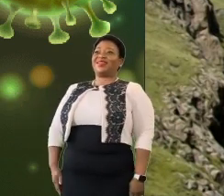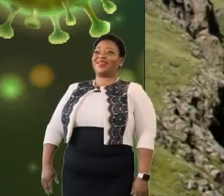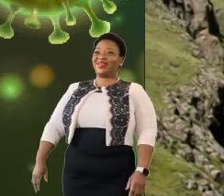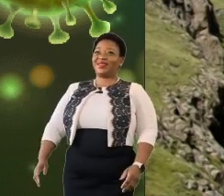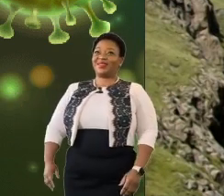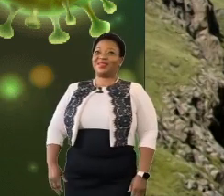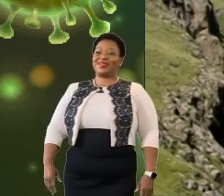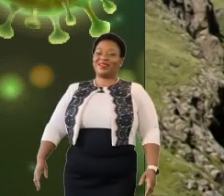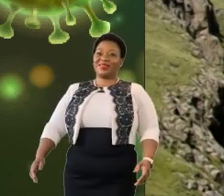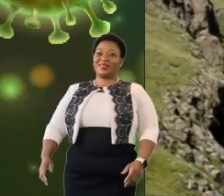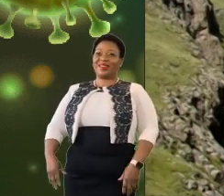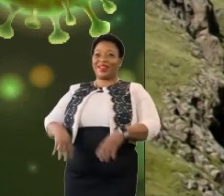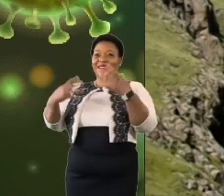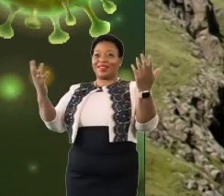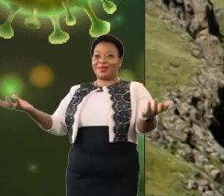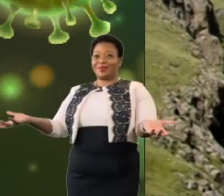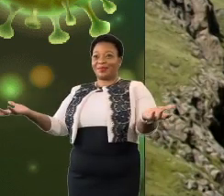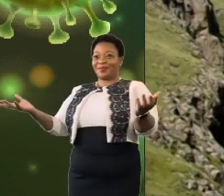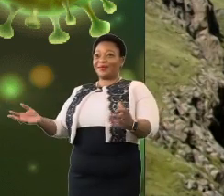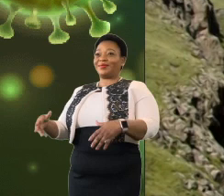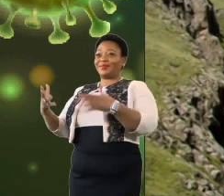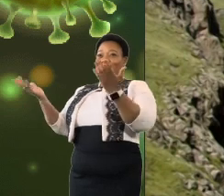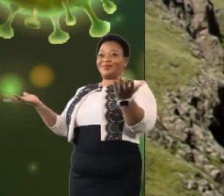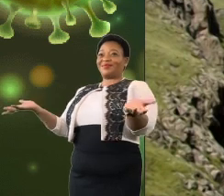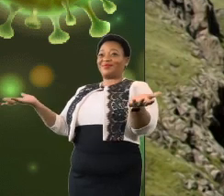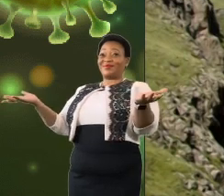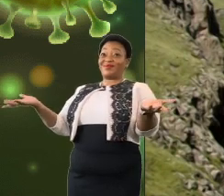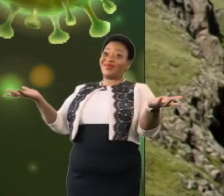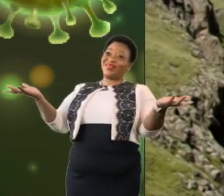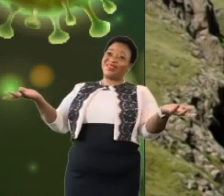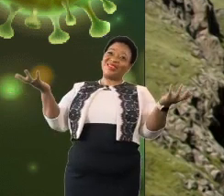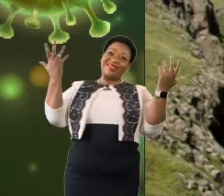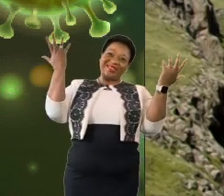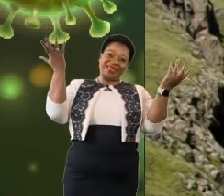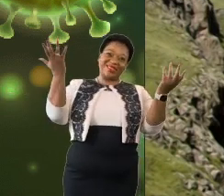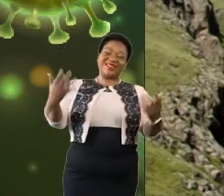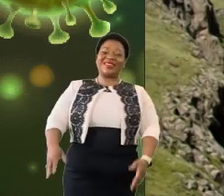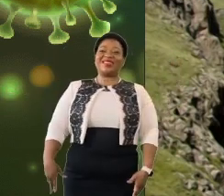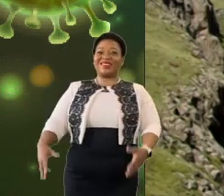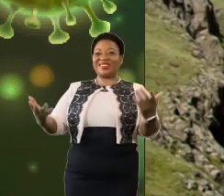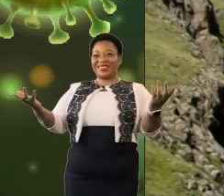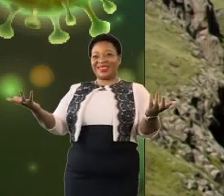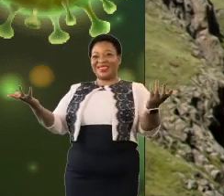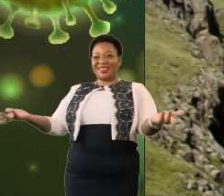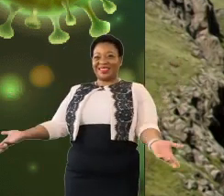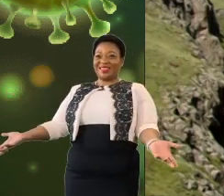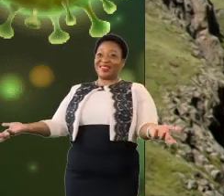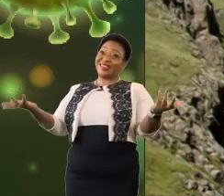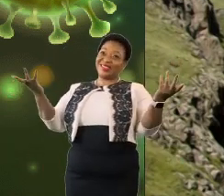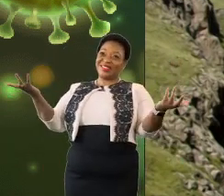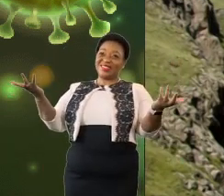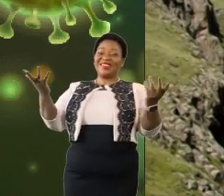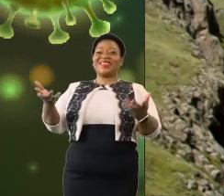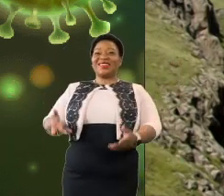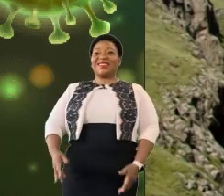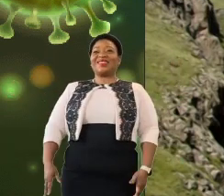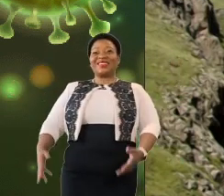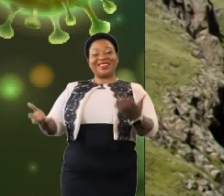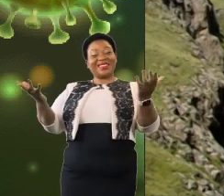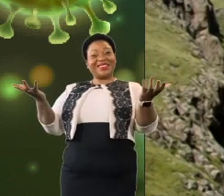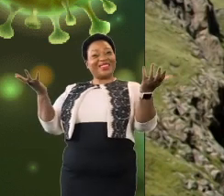stream, so that whoever wants to engage with this work stream, I'm not sure what you guys, we have not had